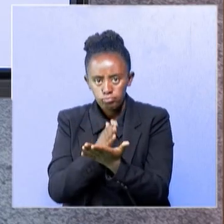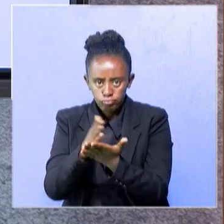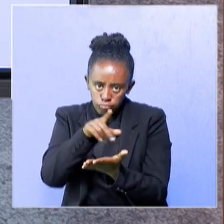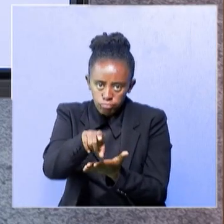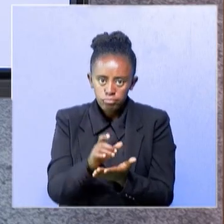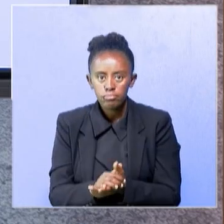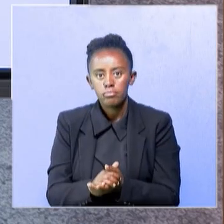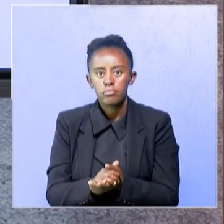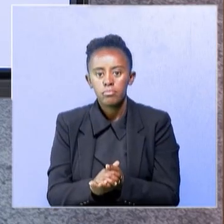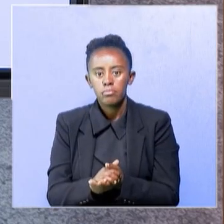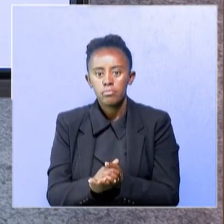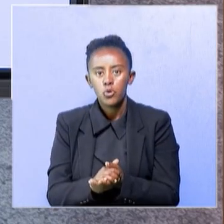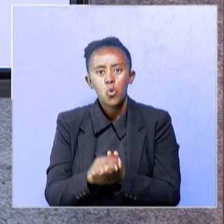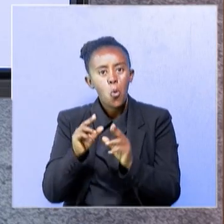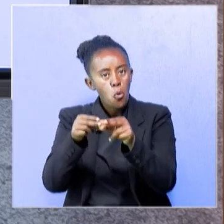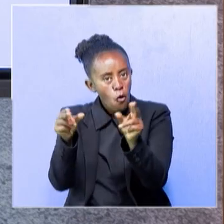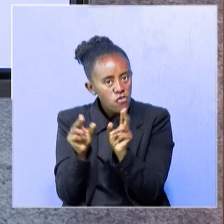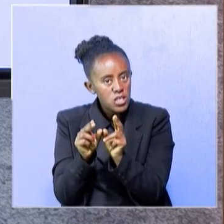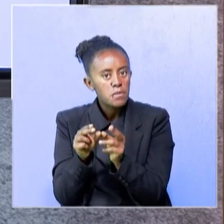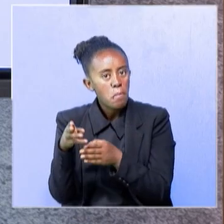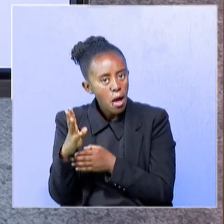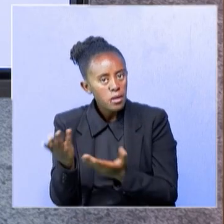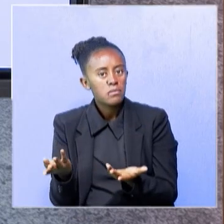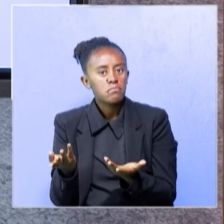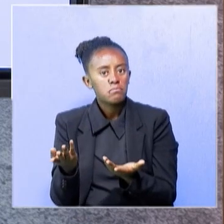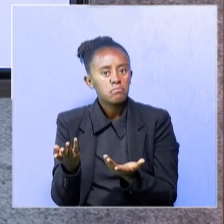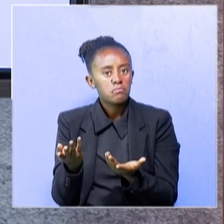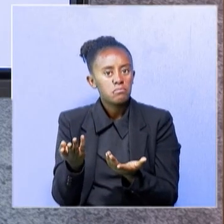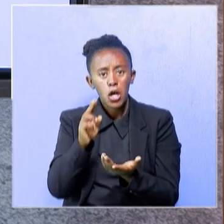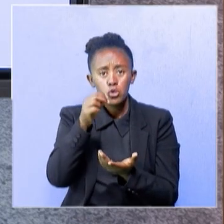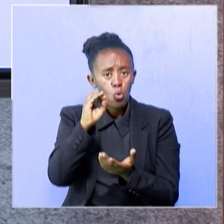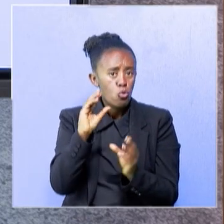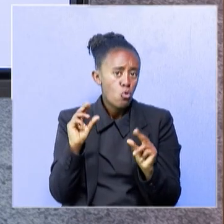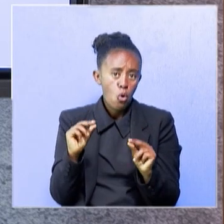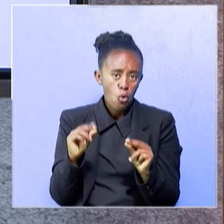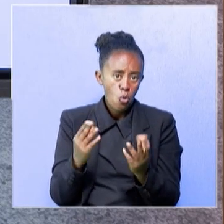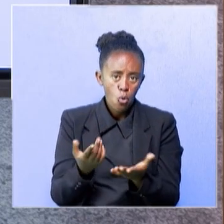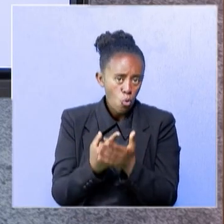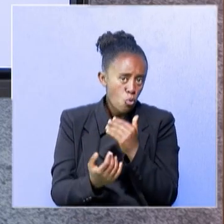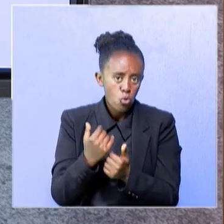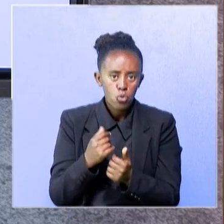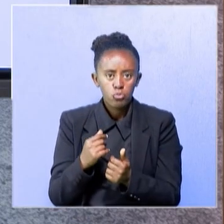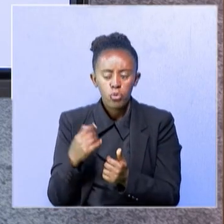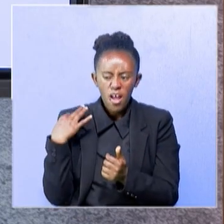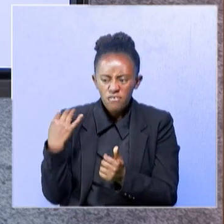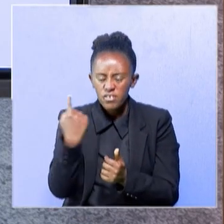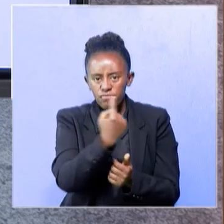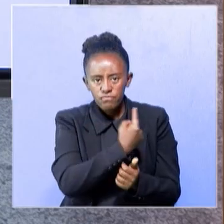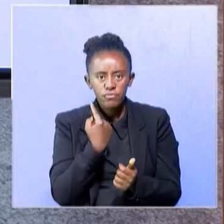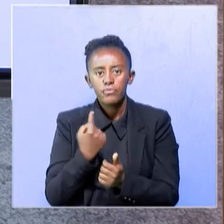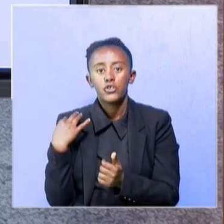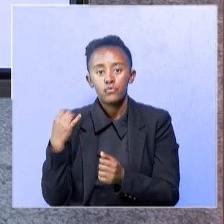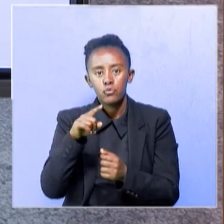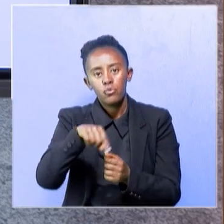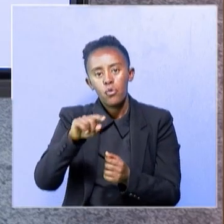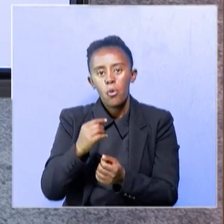The bankers, the offices. It's okay, it's not only the NGOs. Every local individuals should be part of